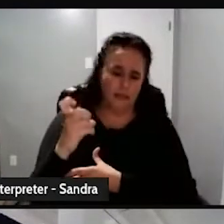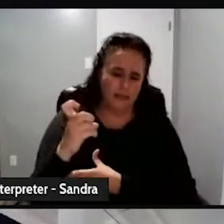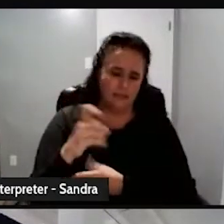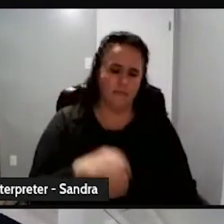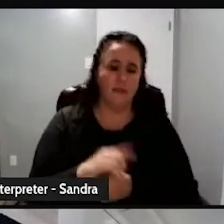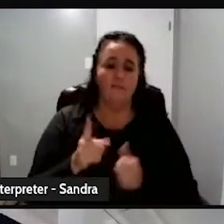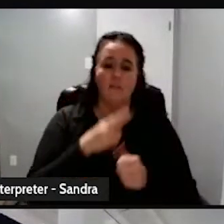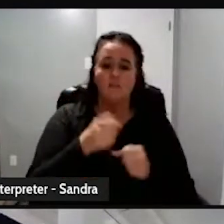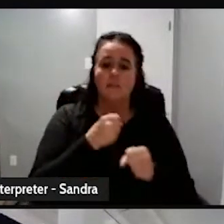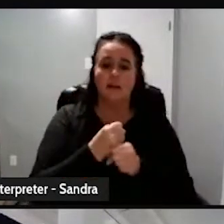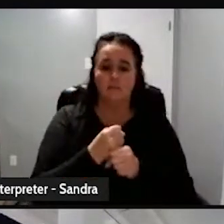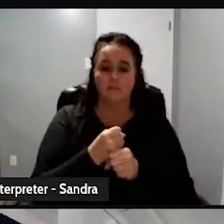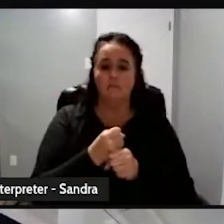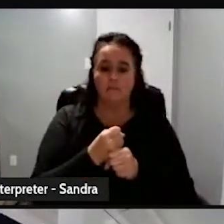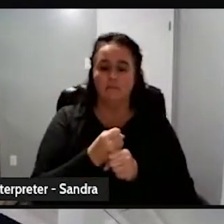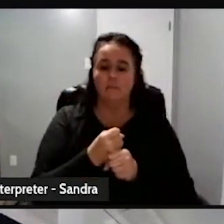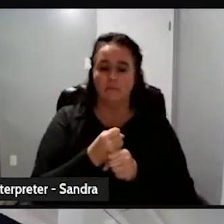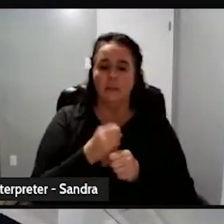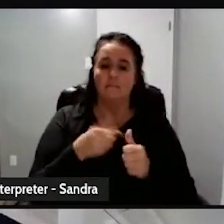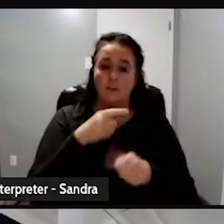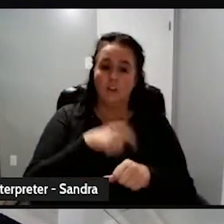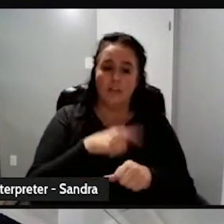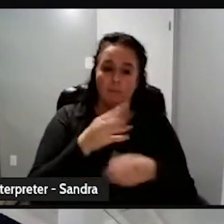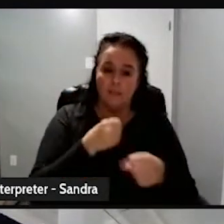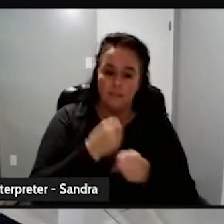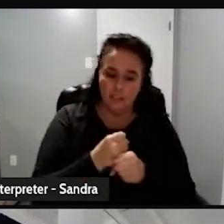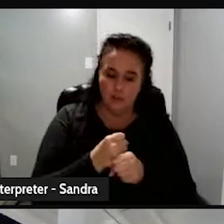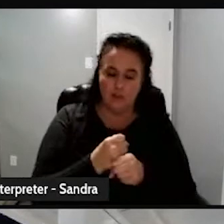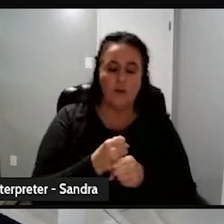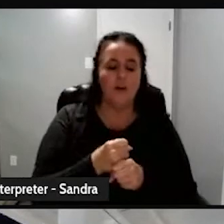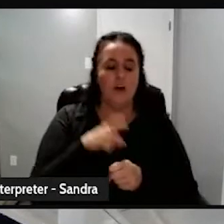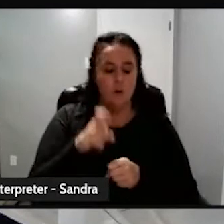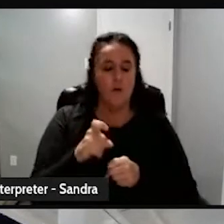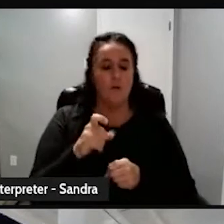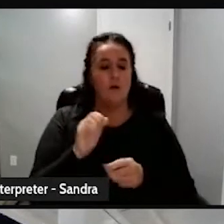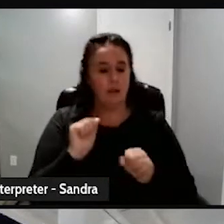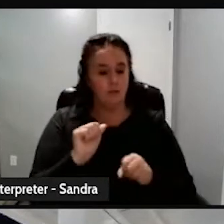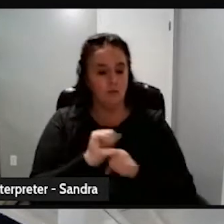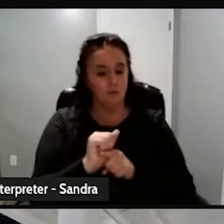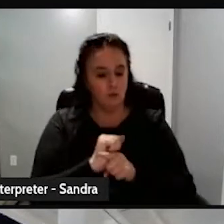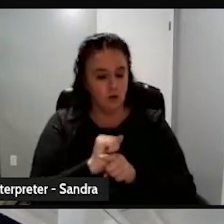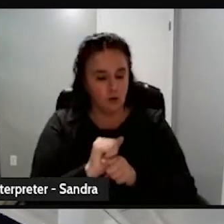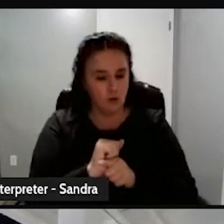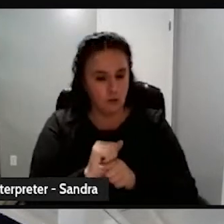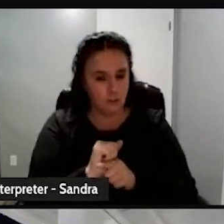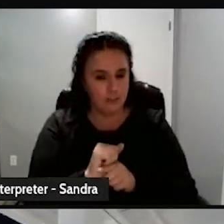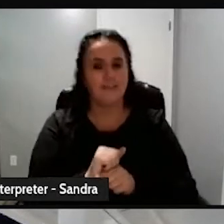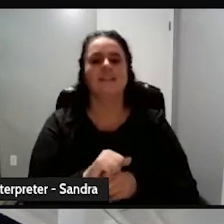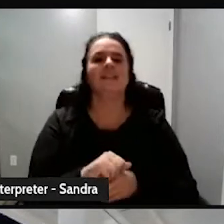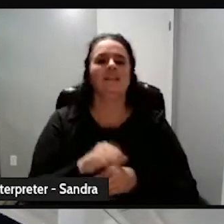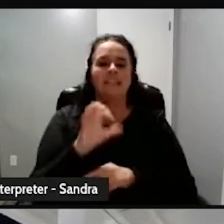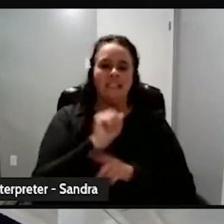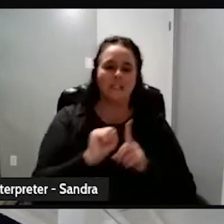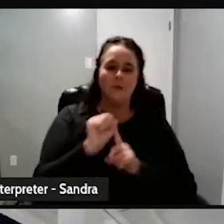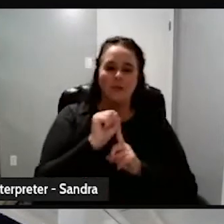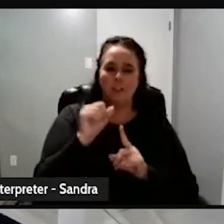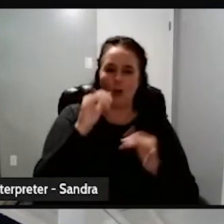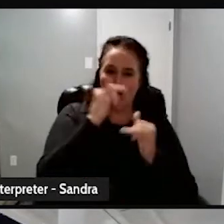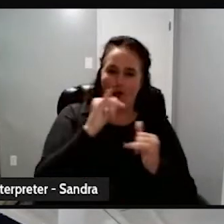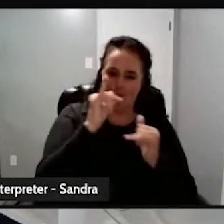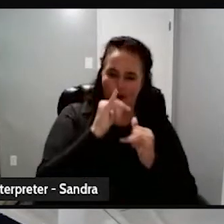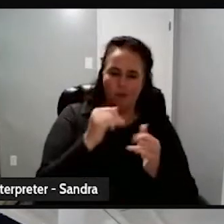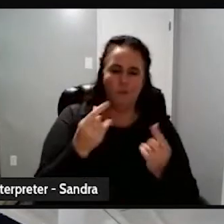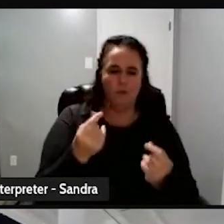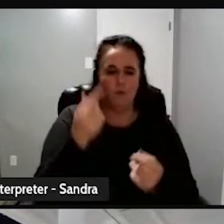able to write, rehearse, perform a bunch of situation comedy that we've been just doing for our own amusement